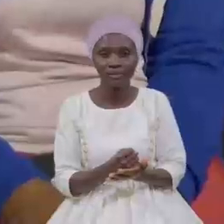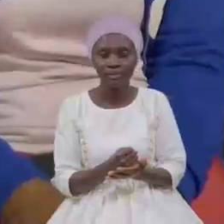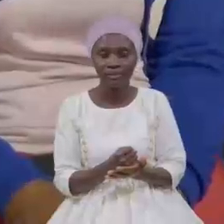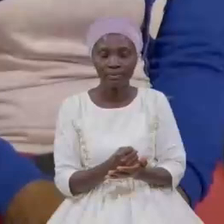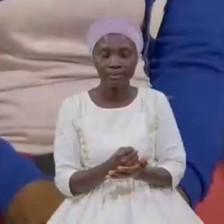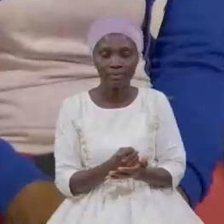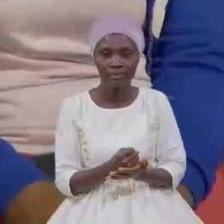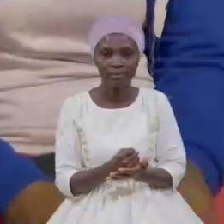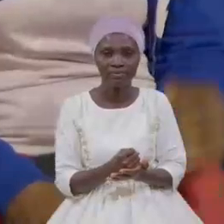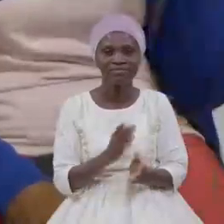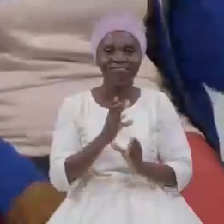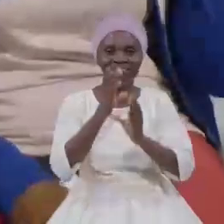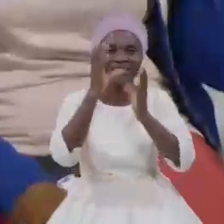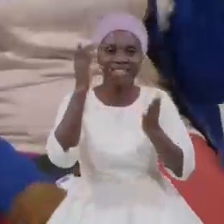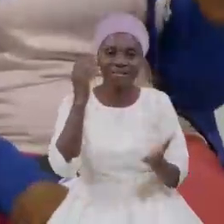Another amen there.